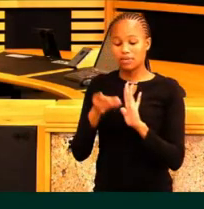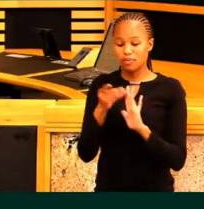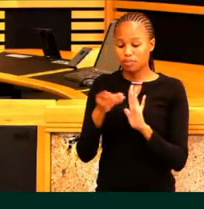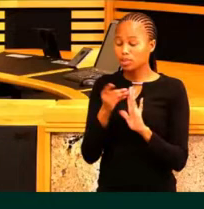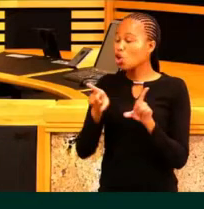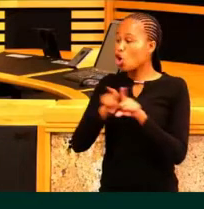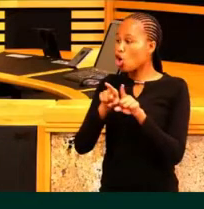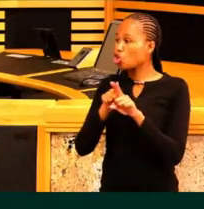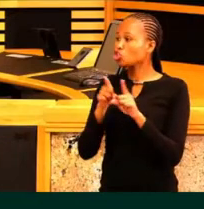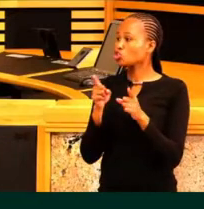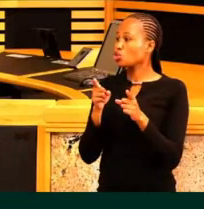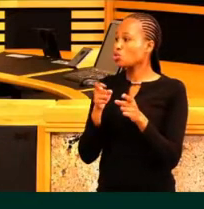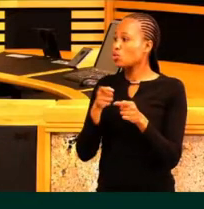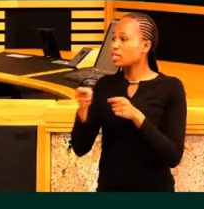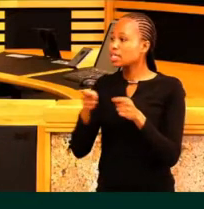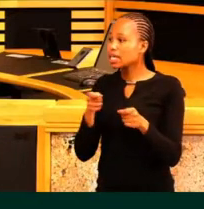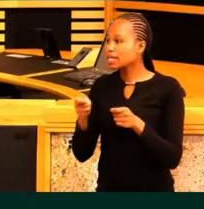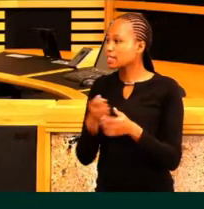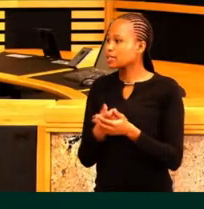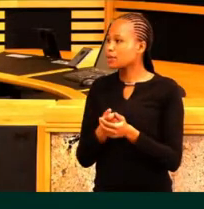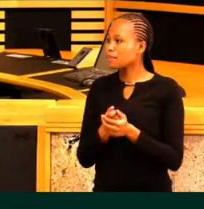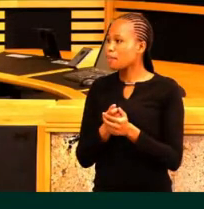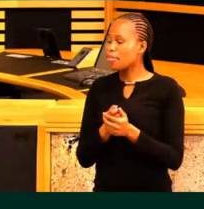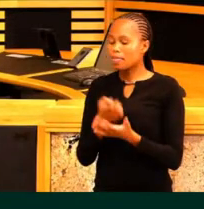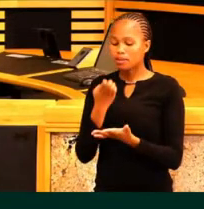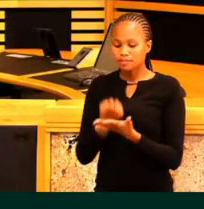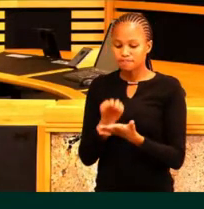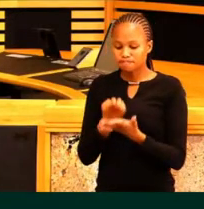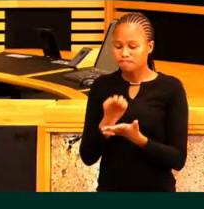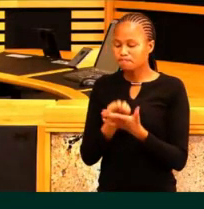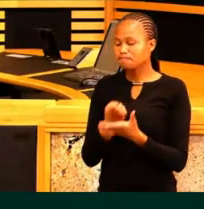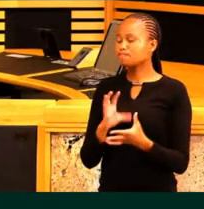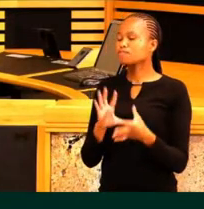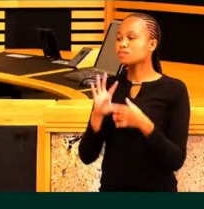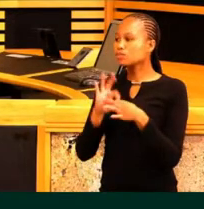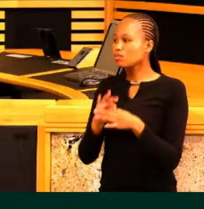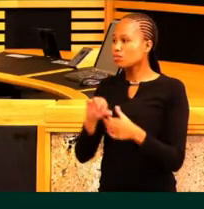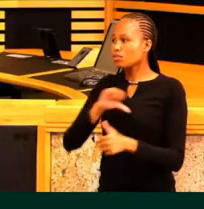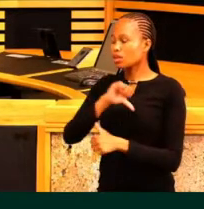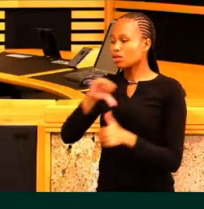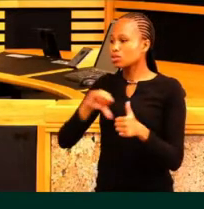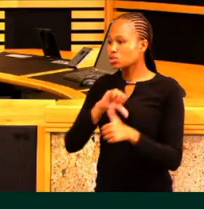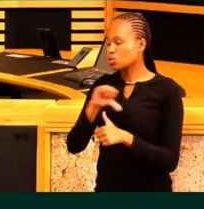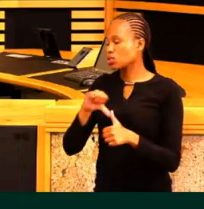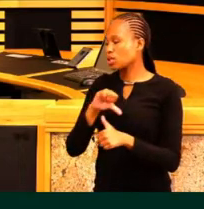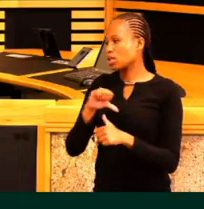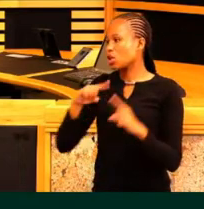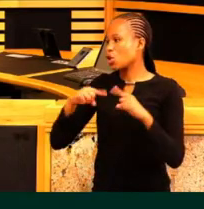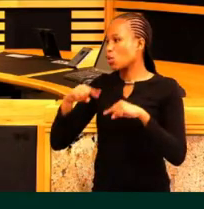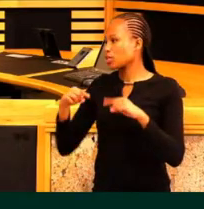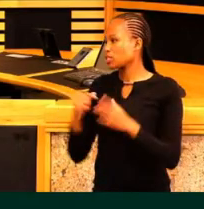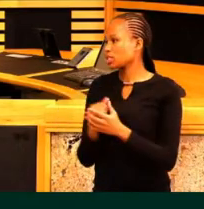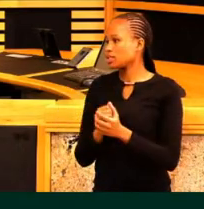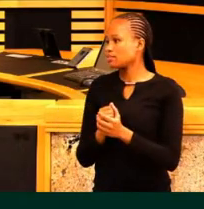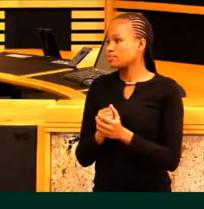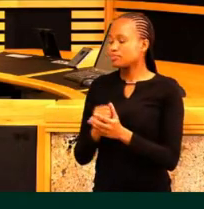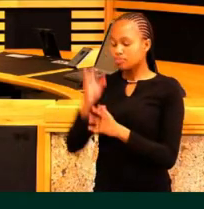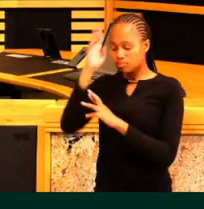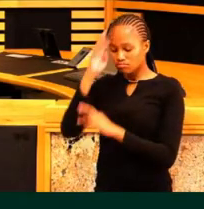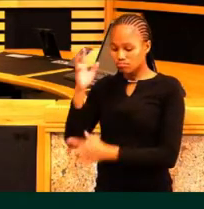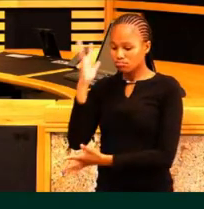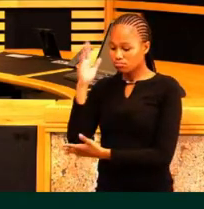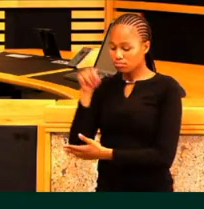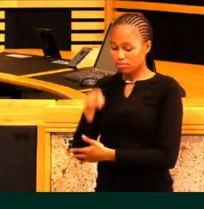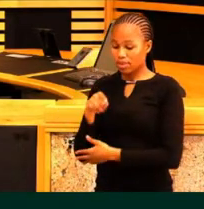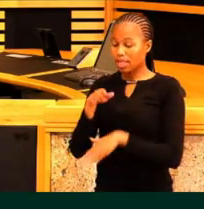training economic participation and transformation Health and Social coercion honorable speaker for this youth Parliament